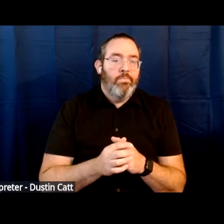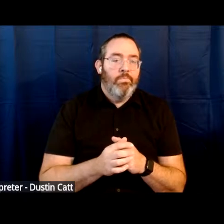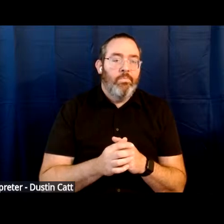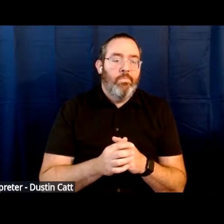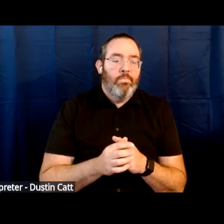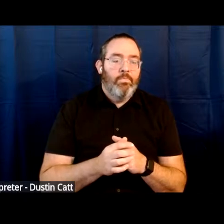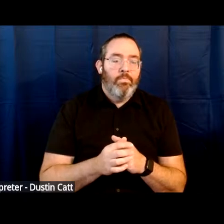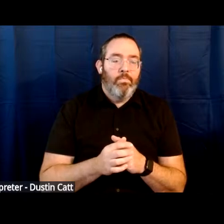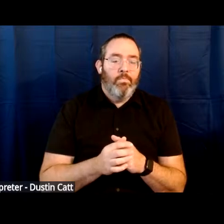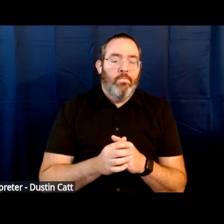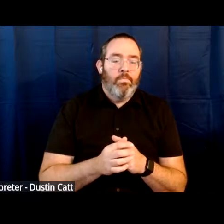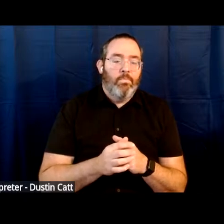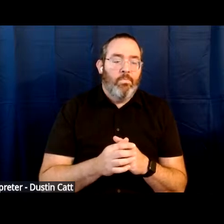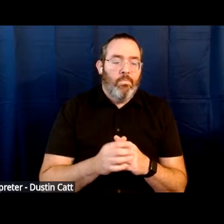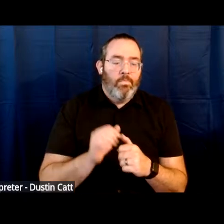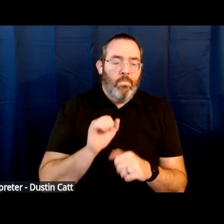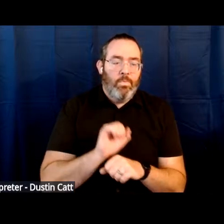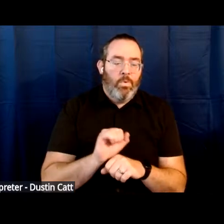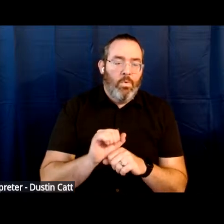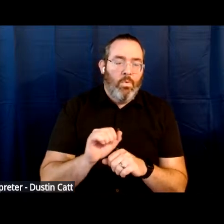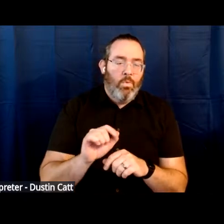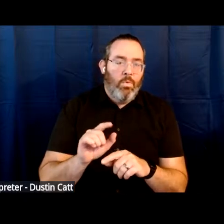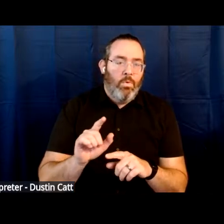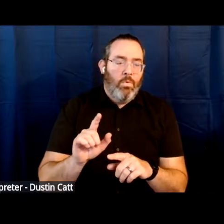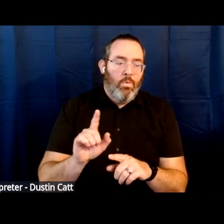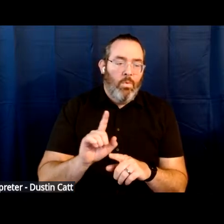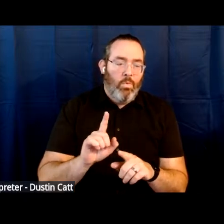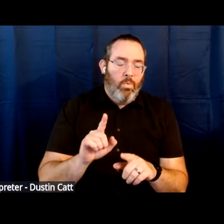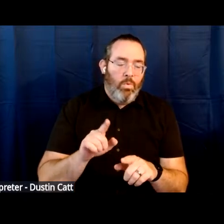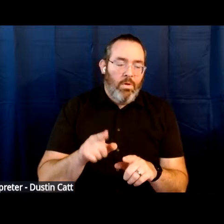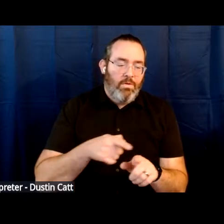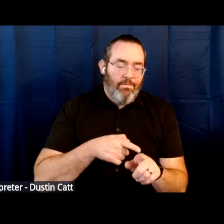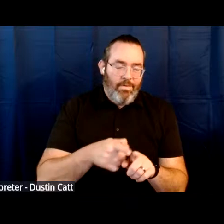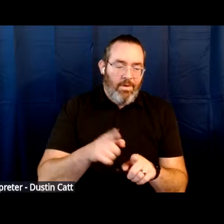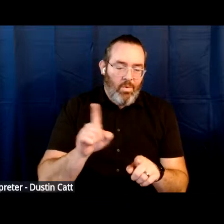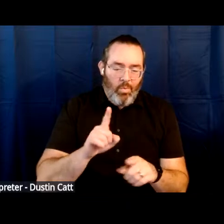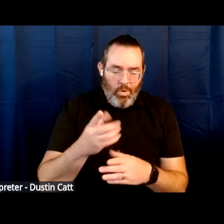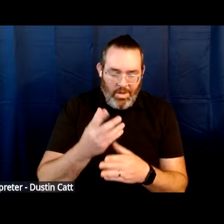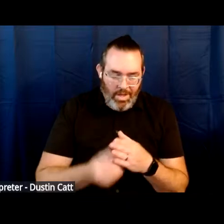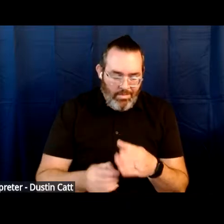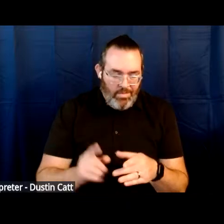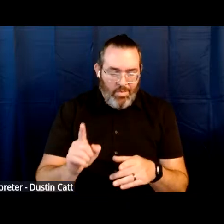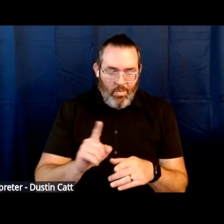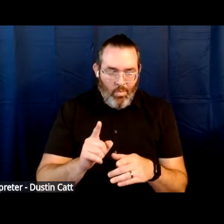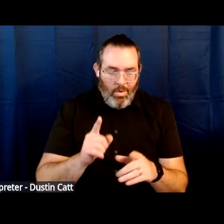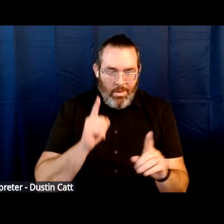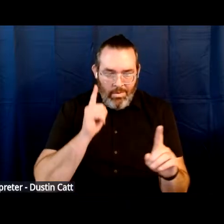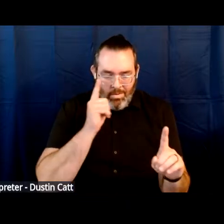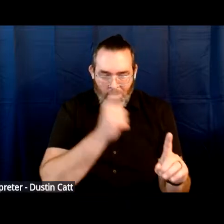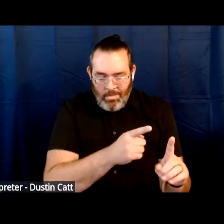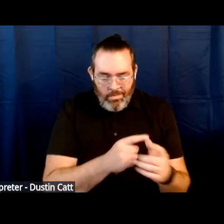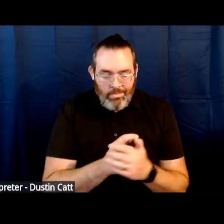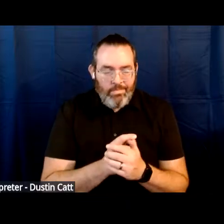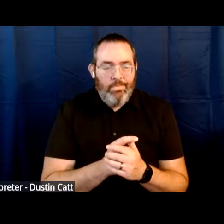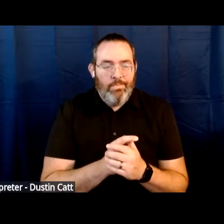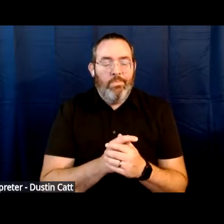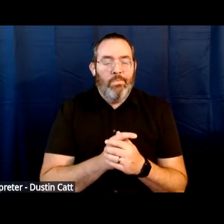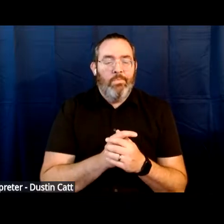kind of work on where is the field, where are the gaps, where are we going, and talk